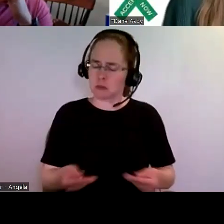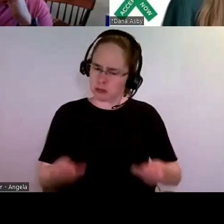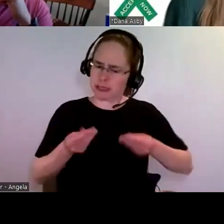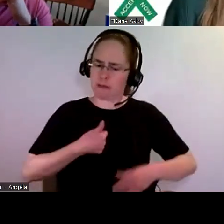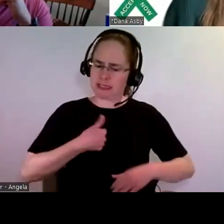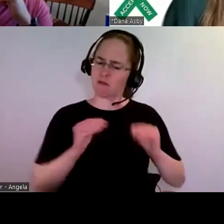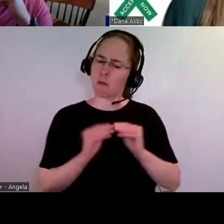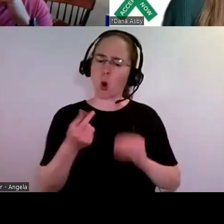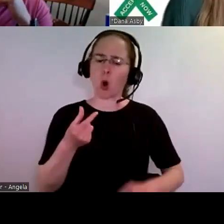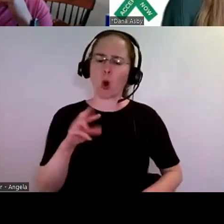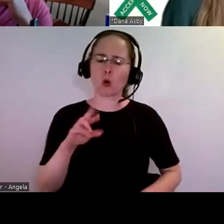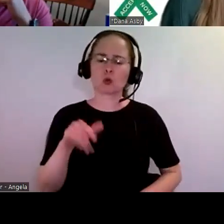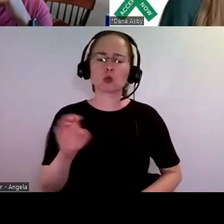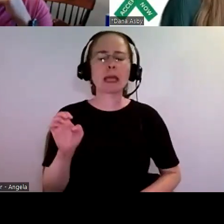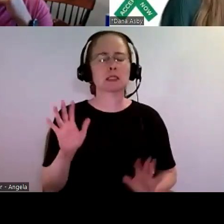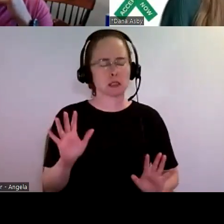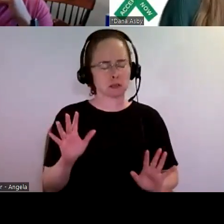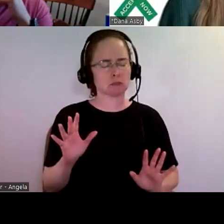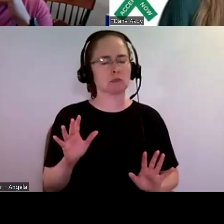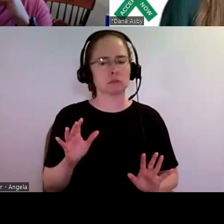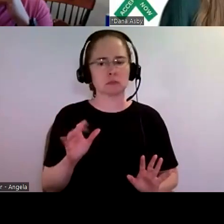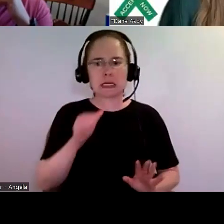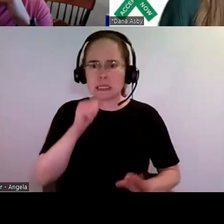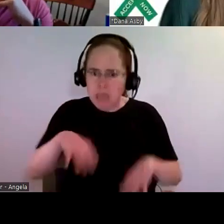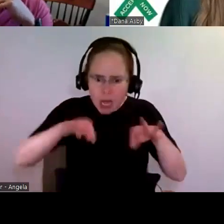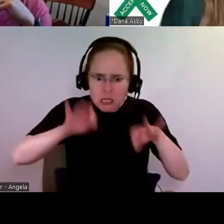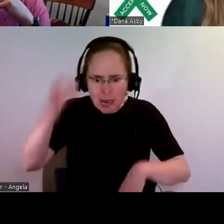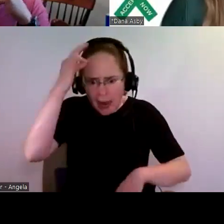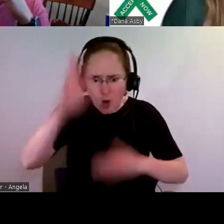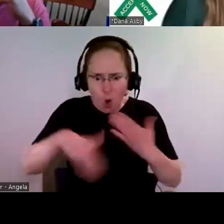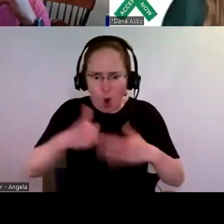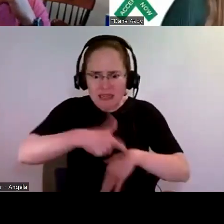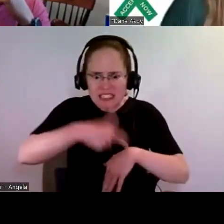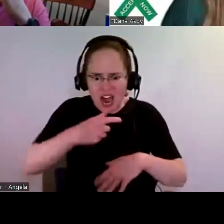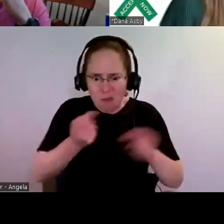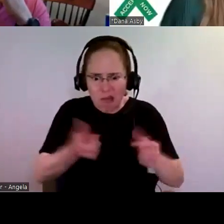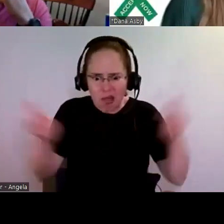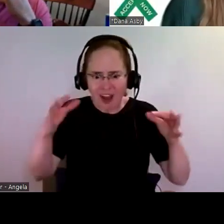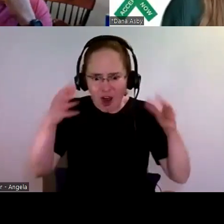little bit of grace so I wouldn't be dyeing my hair all the time to get the gray out.